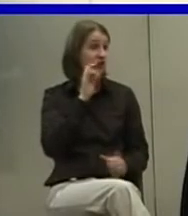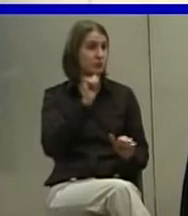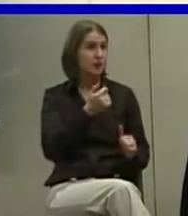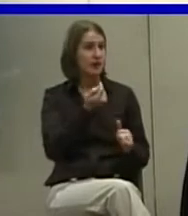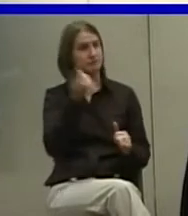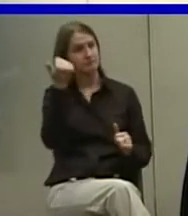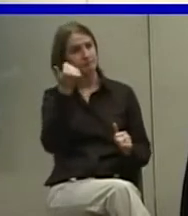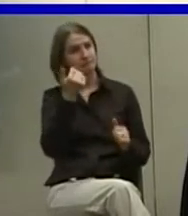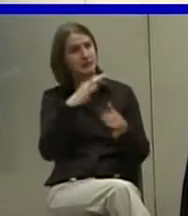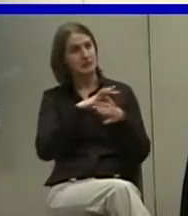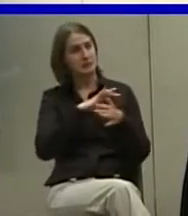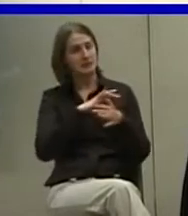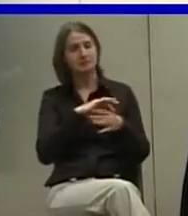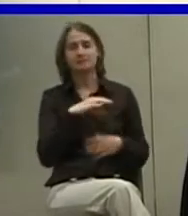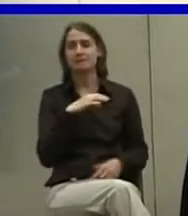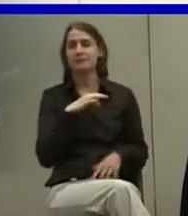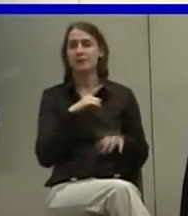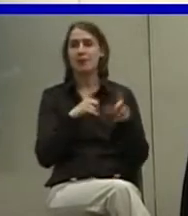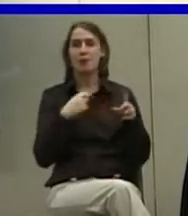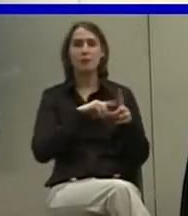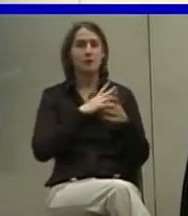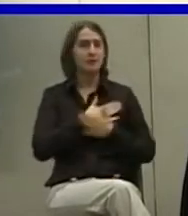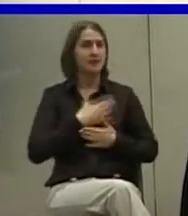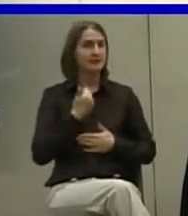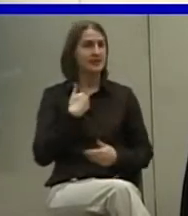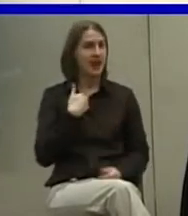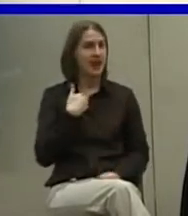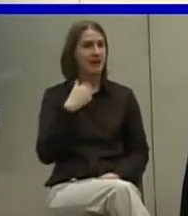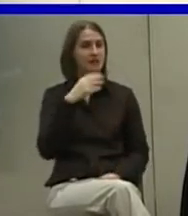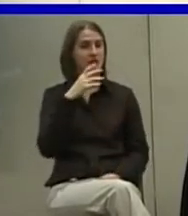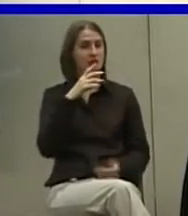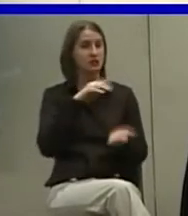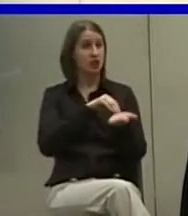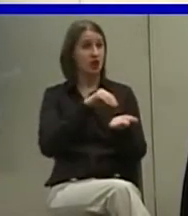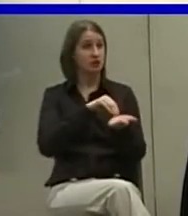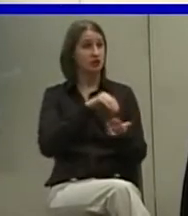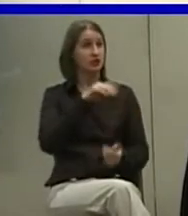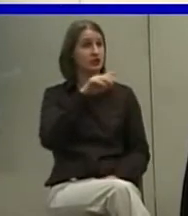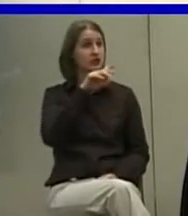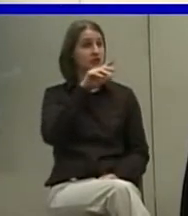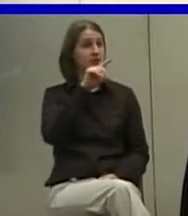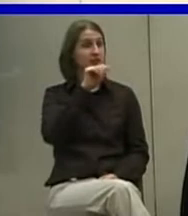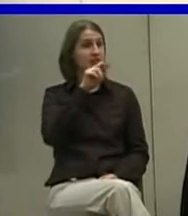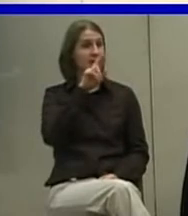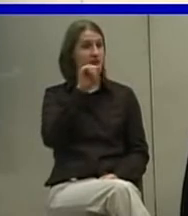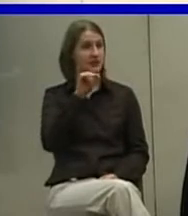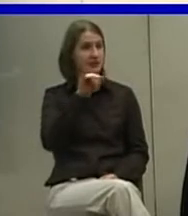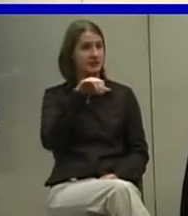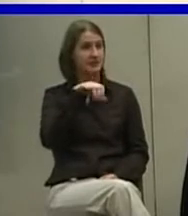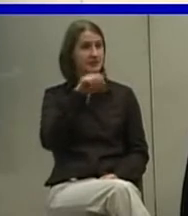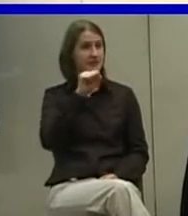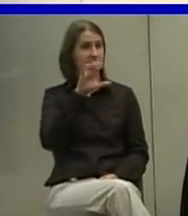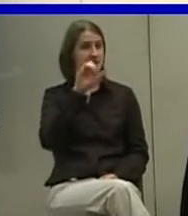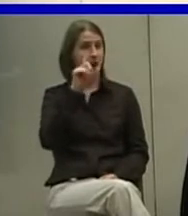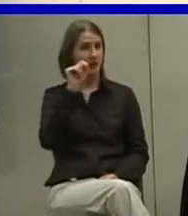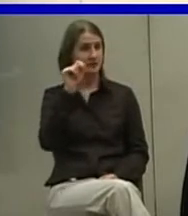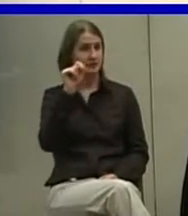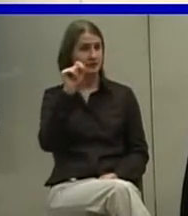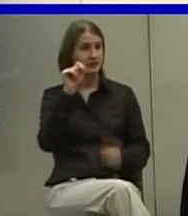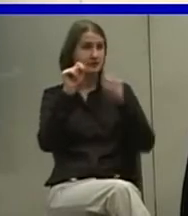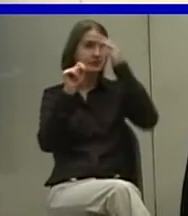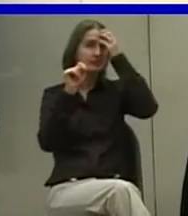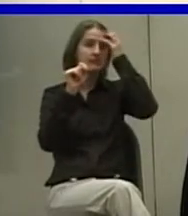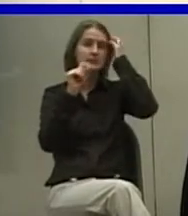And we are very pleased to have Dr. Terry Scott, who's been with us before. We've had some great feedback. And